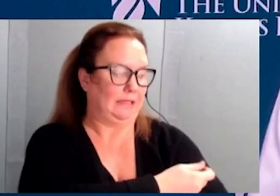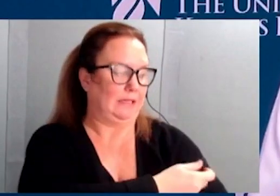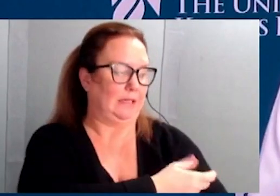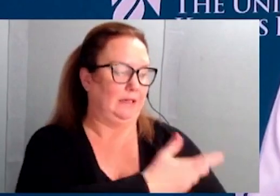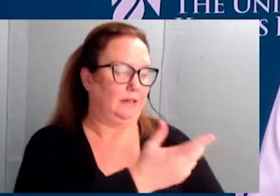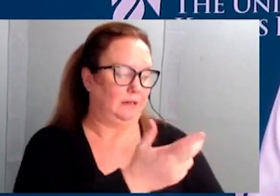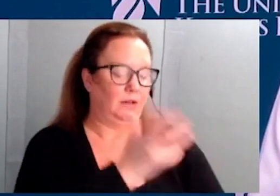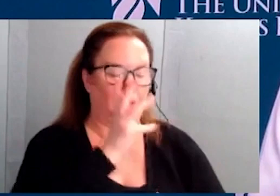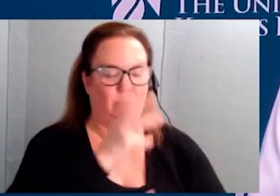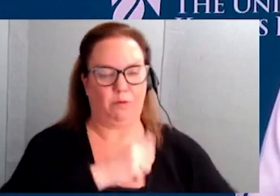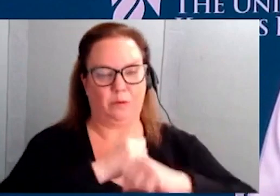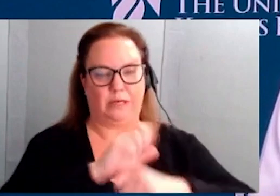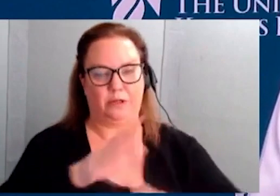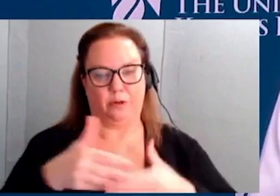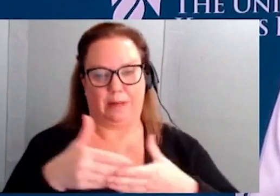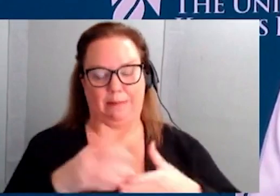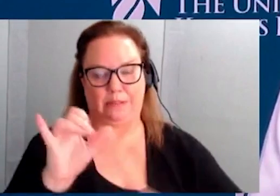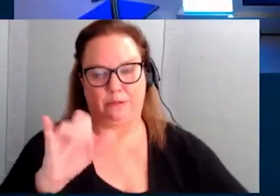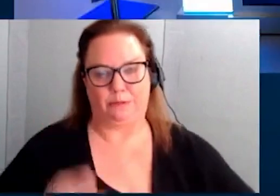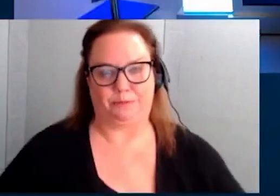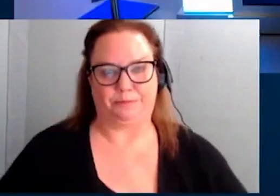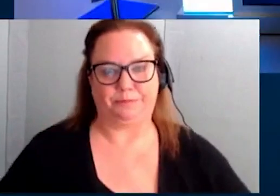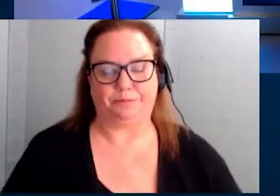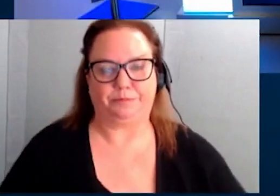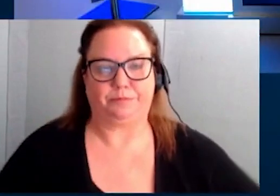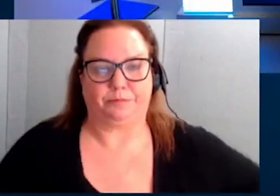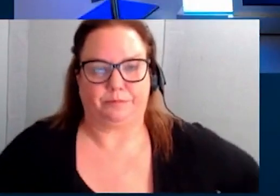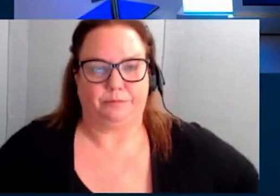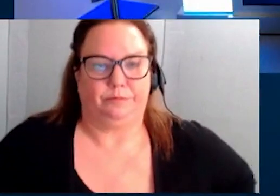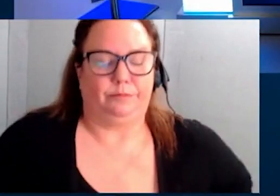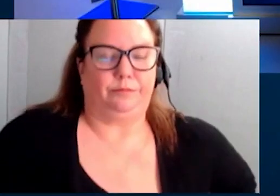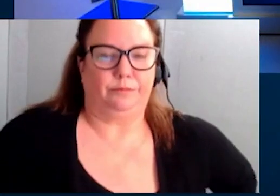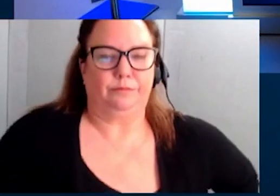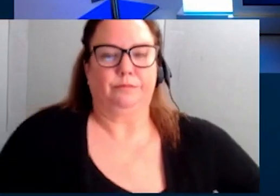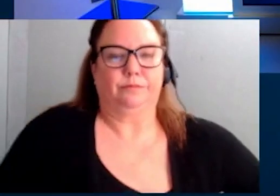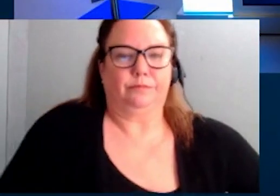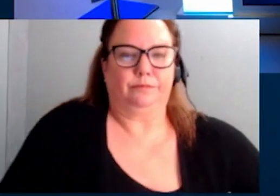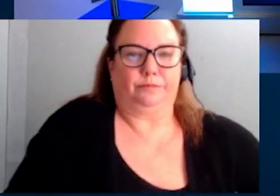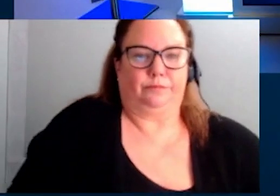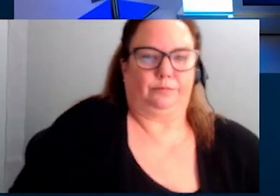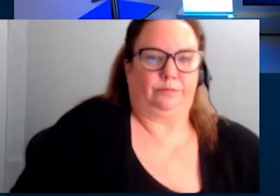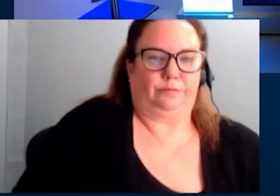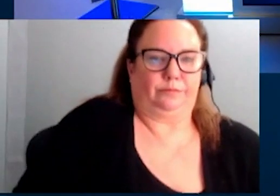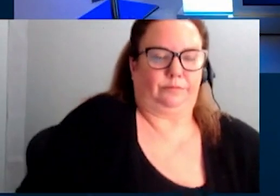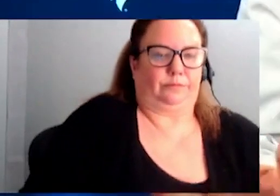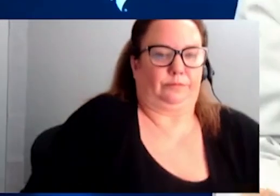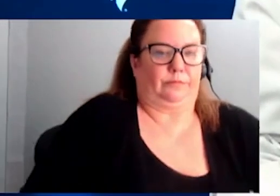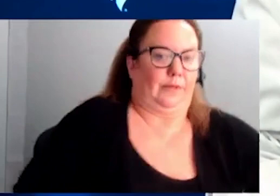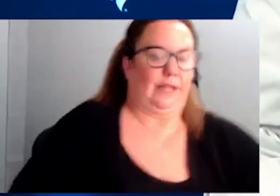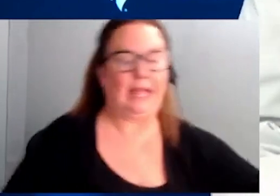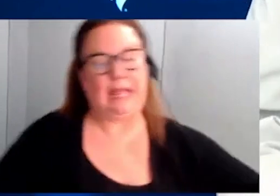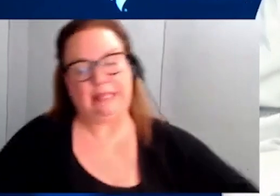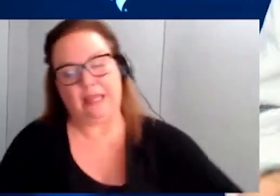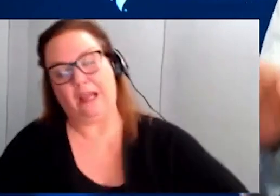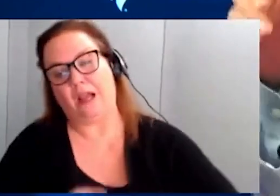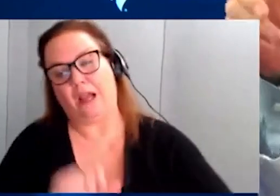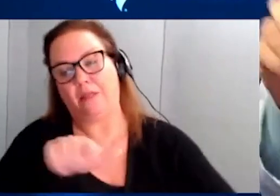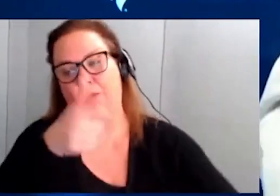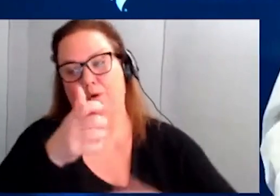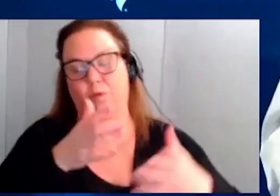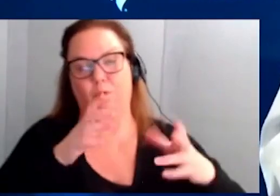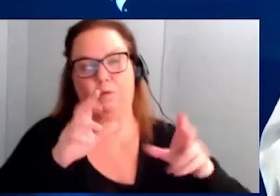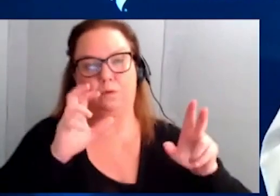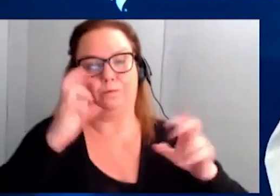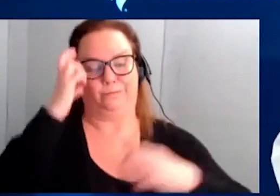going to protect your baby as well. And if I just may add, the other reason not to intubate people at any time, but even in, especially early